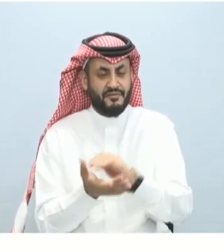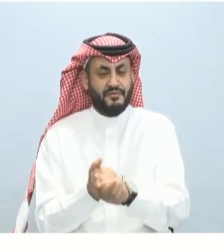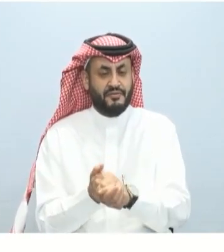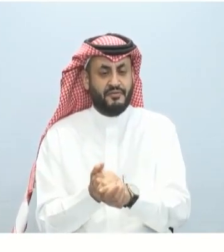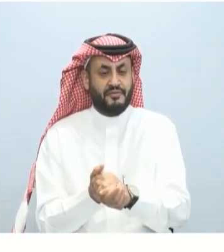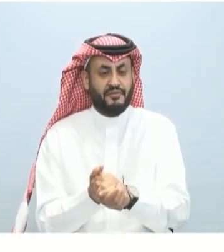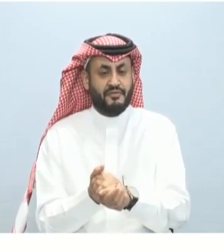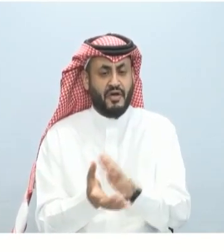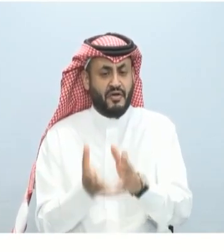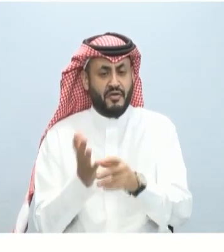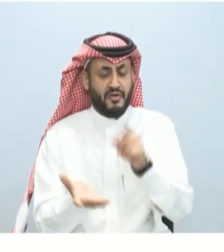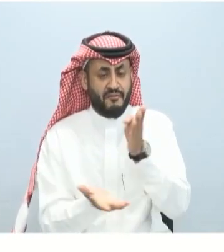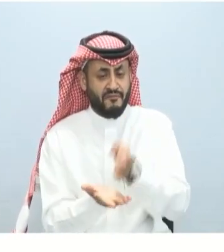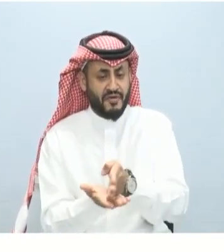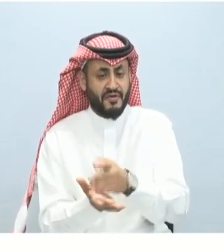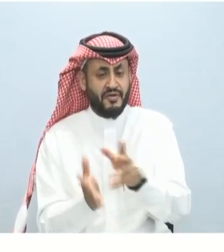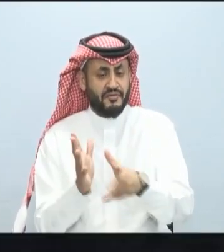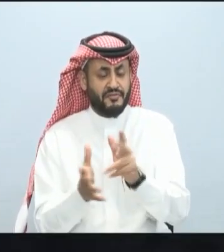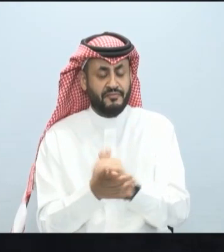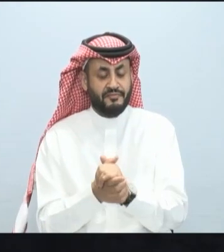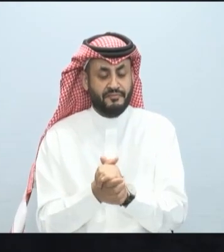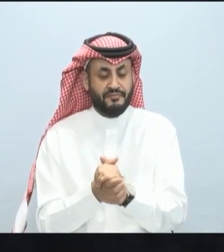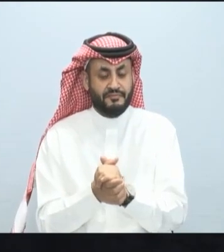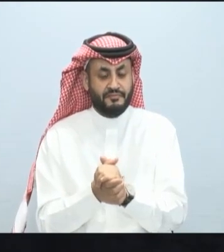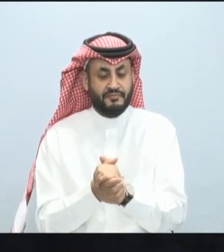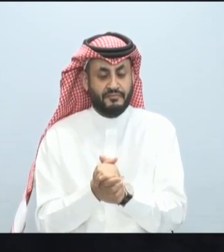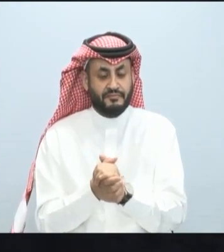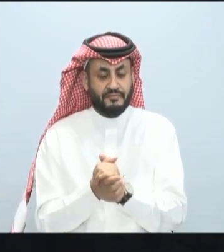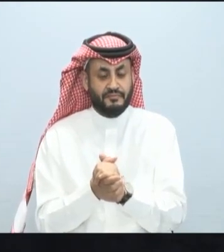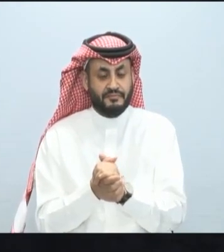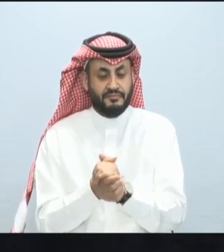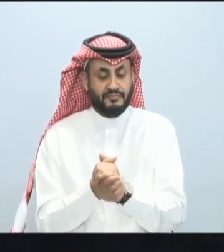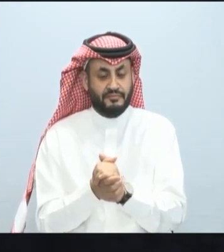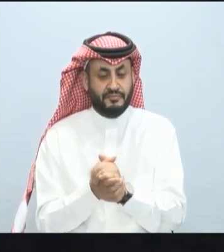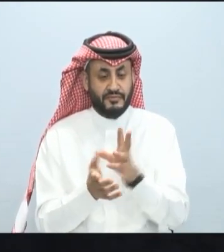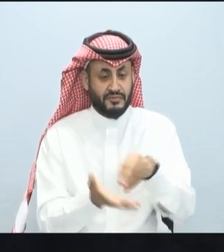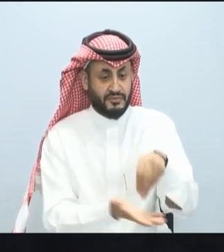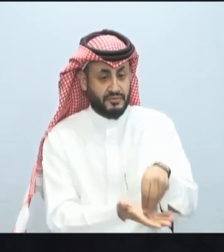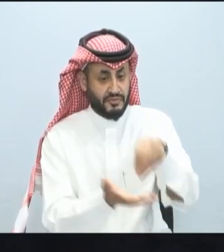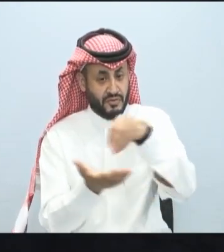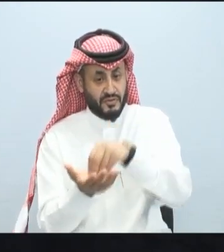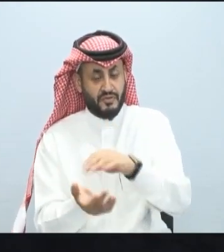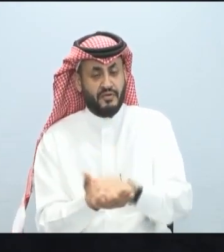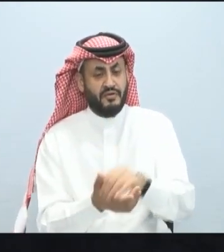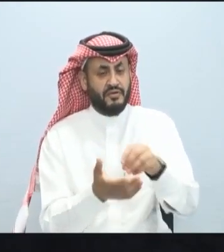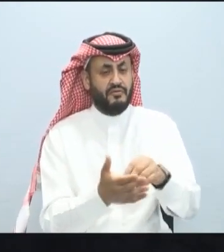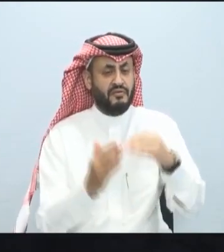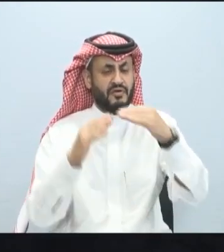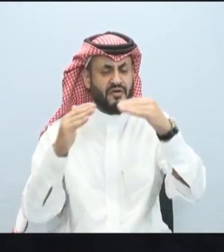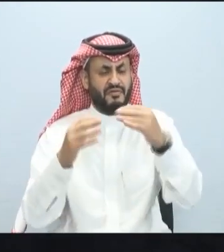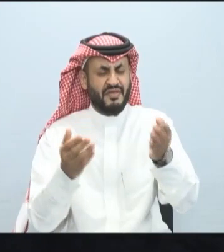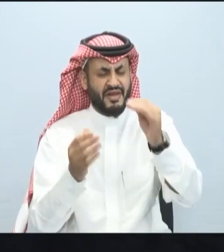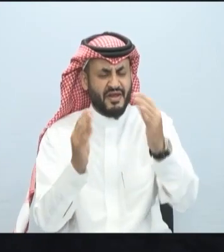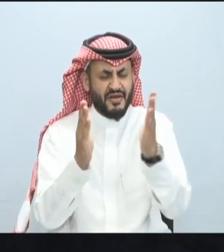stories captivate me. Now here you can see that I transferred from the main idea into a